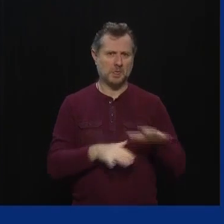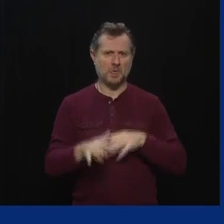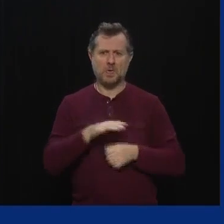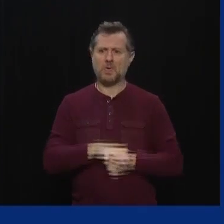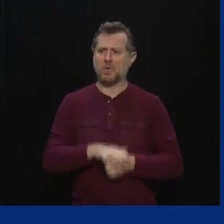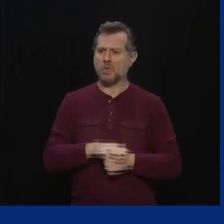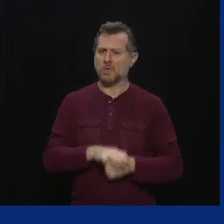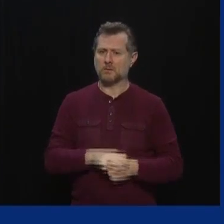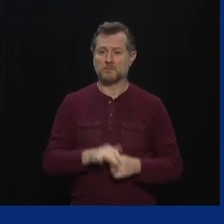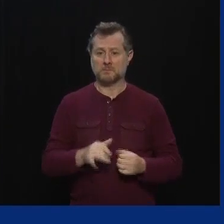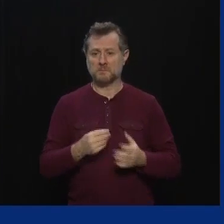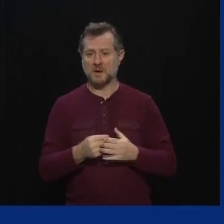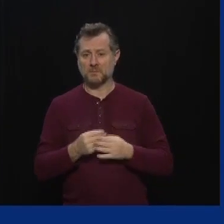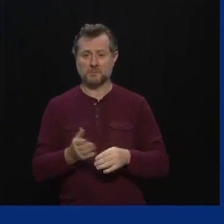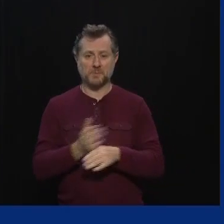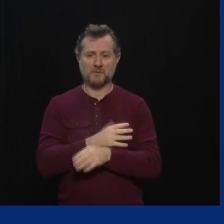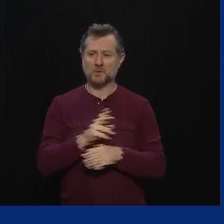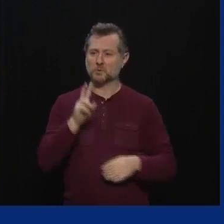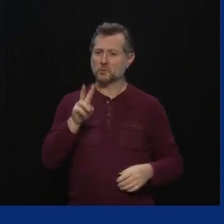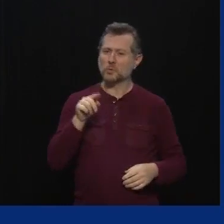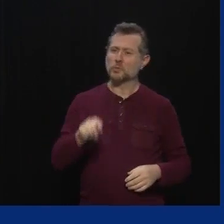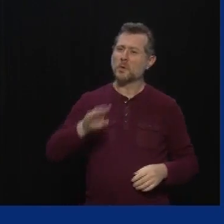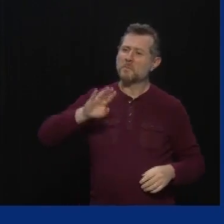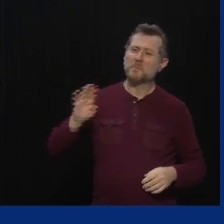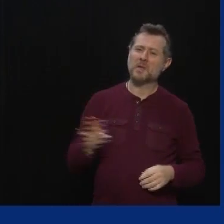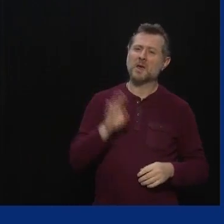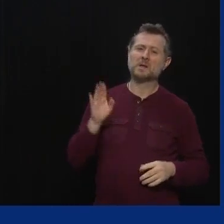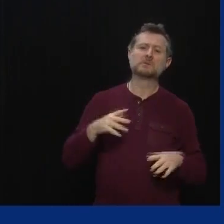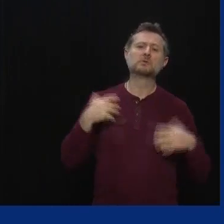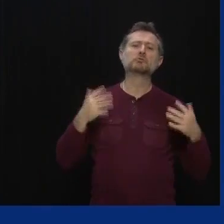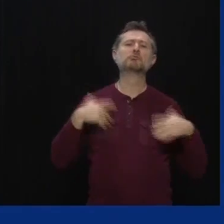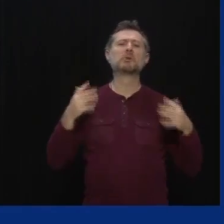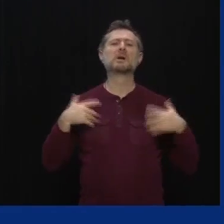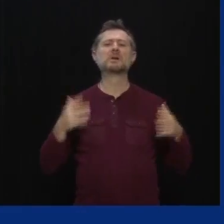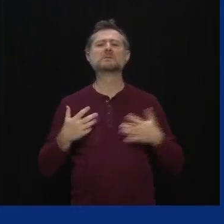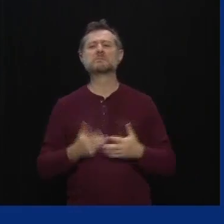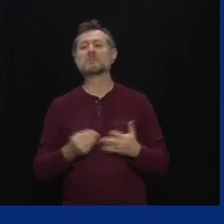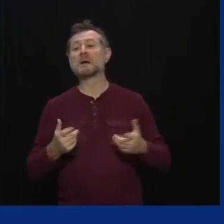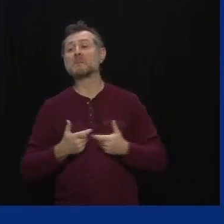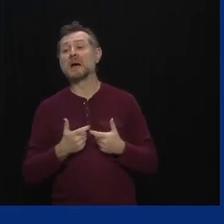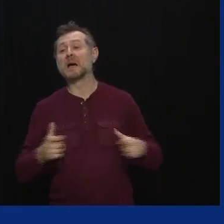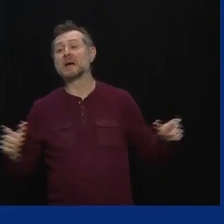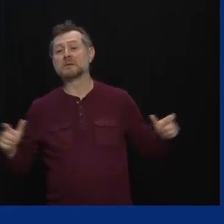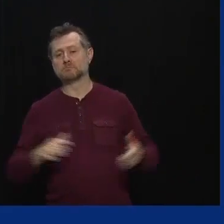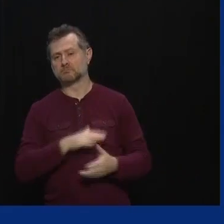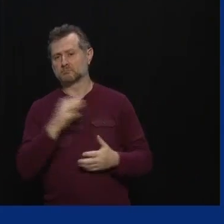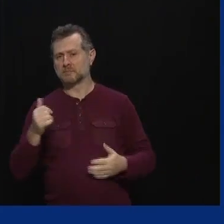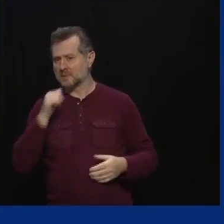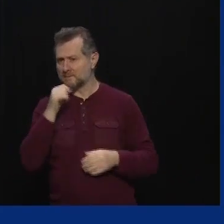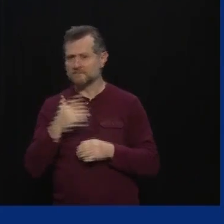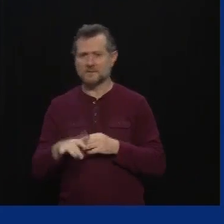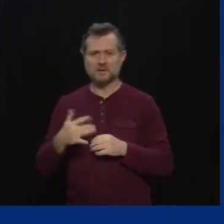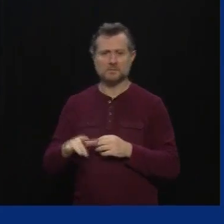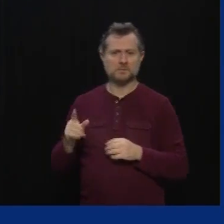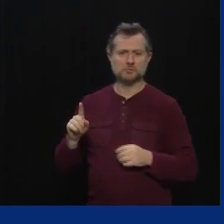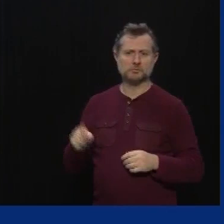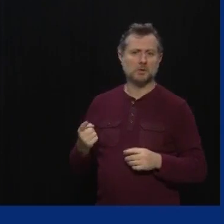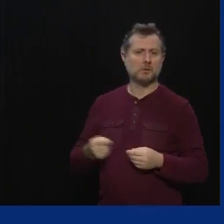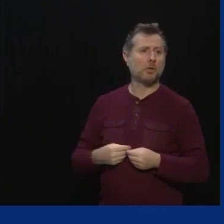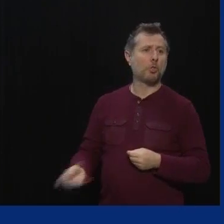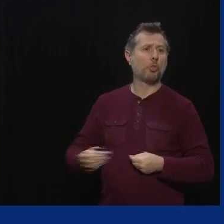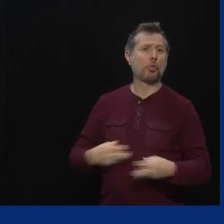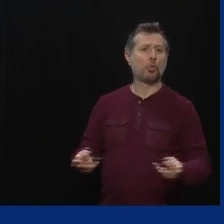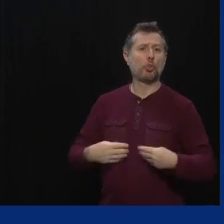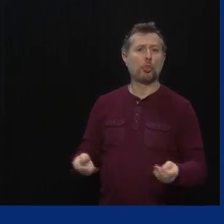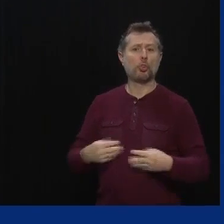$2.1 billion, was an extraordinary amount of money, and we don't have that level of money available just to deploy for something like this. We've been